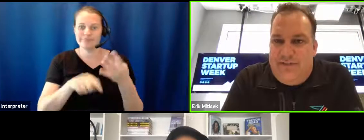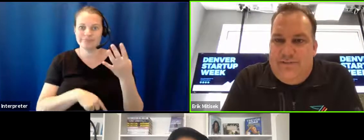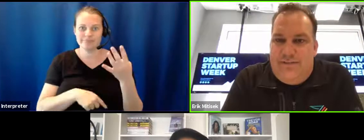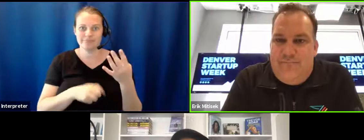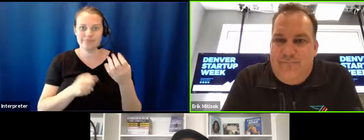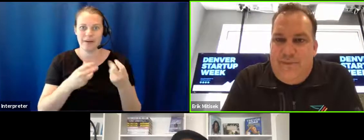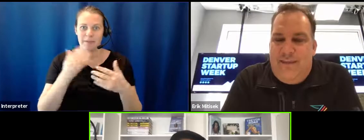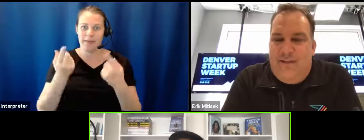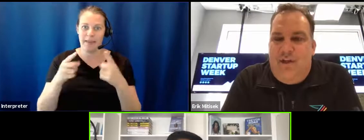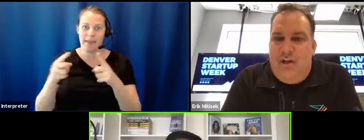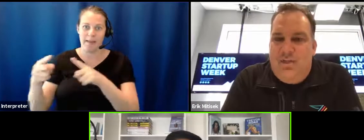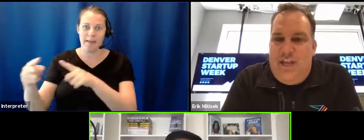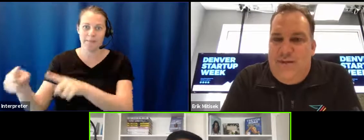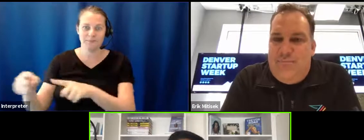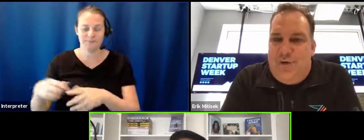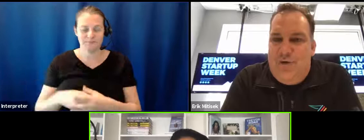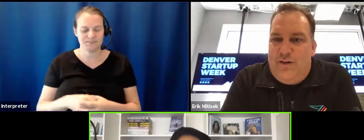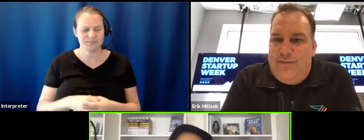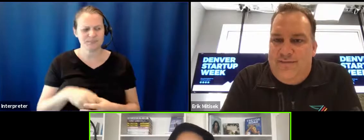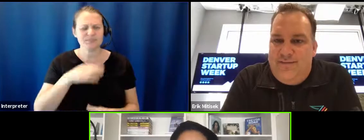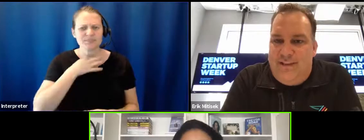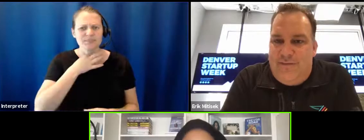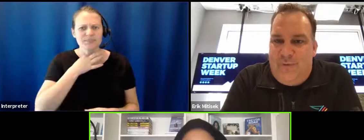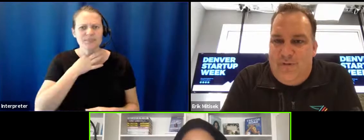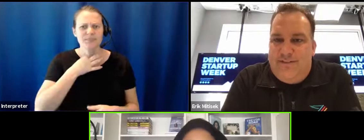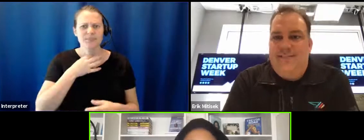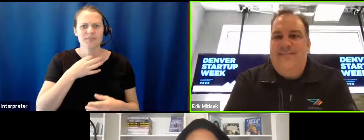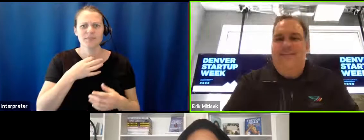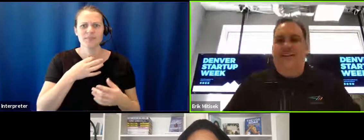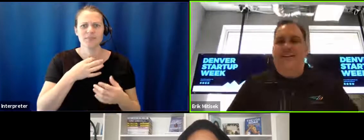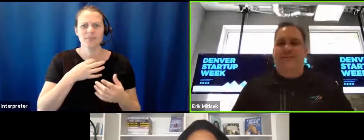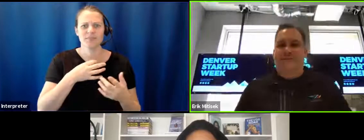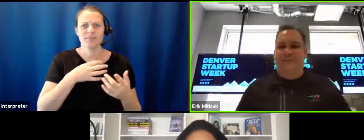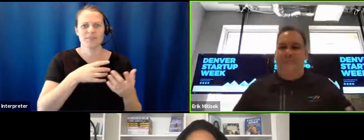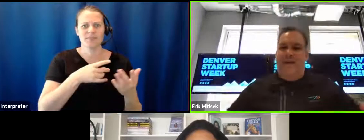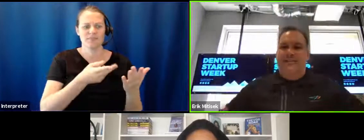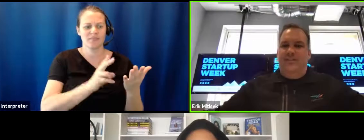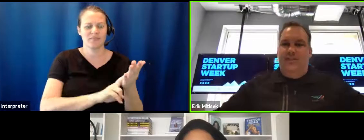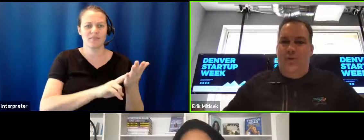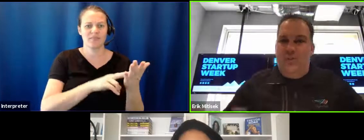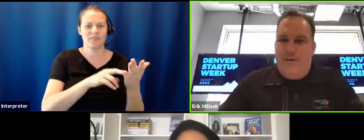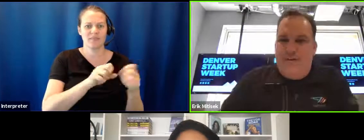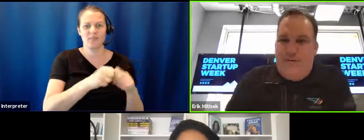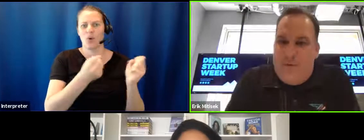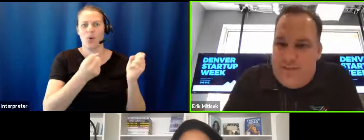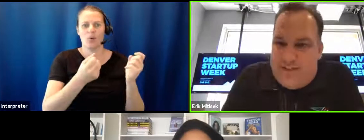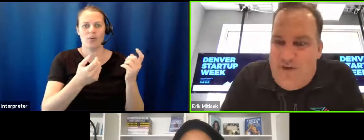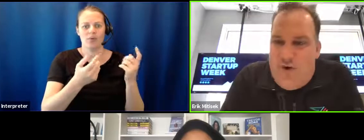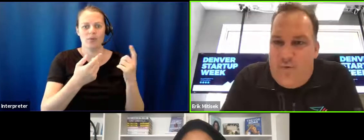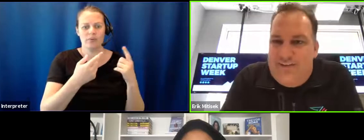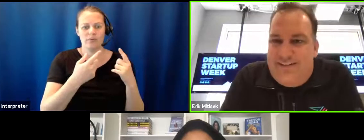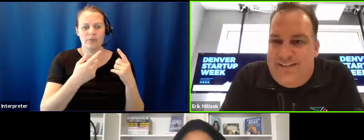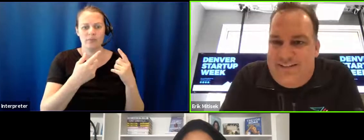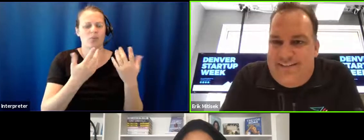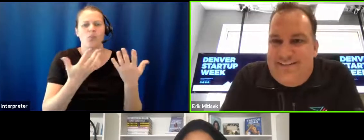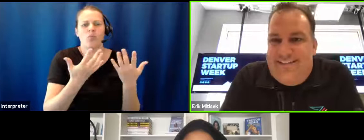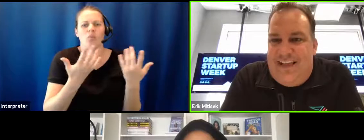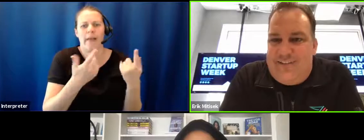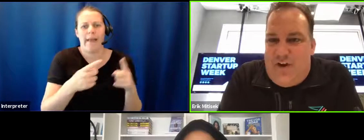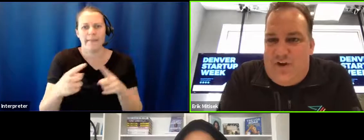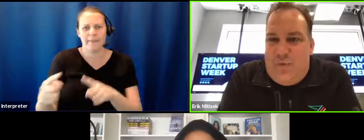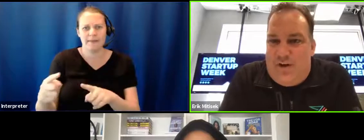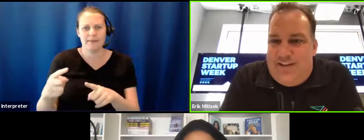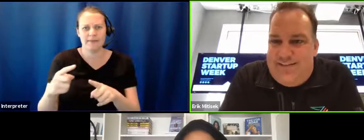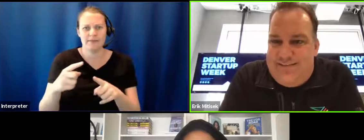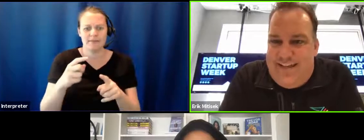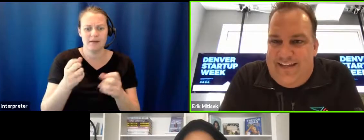Was it something where there was a log jam and it broke and everyone said, you know, this message is important? No. Or was it lots